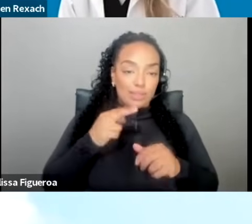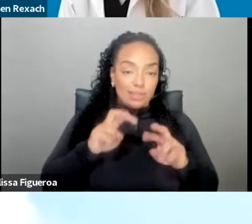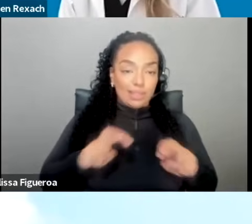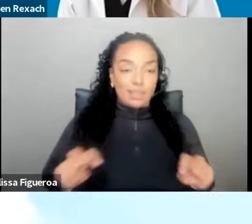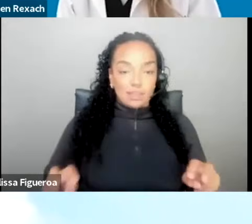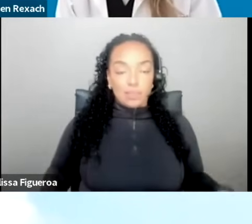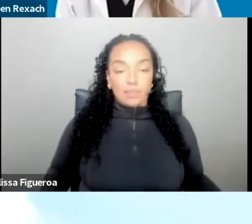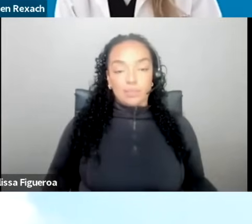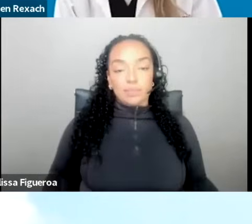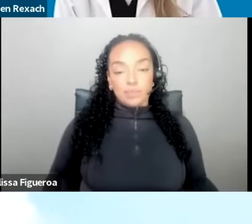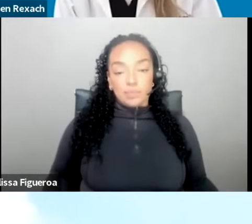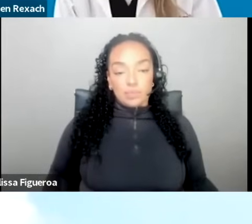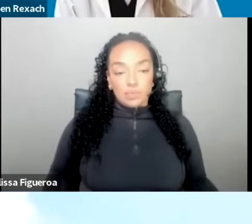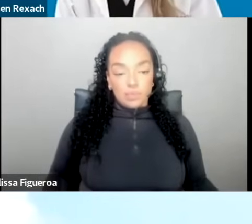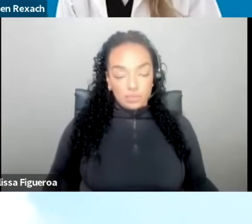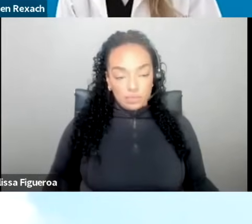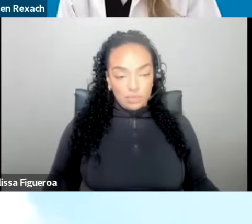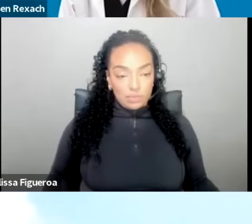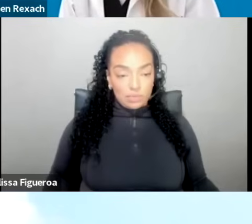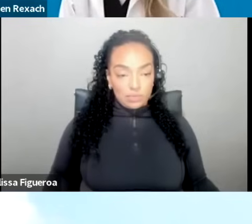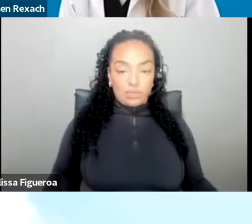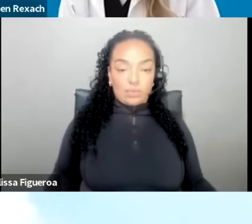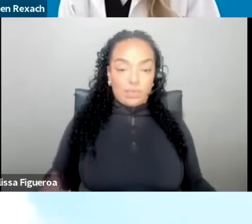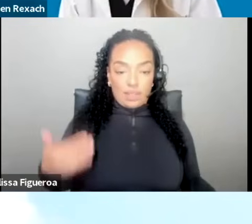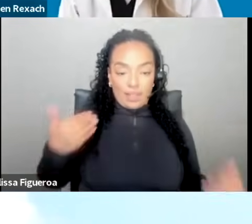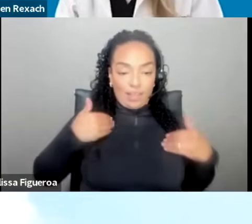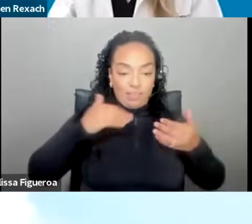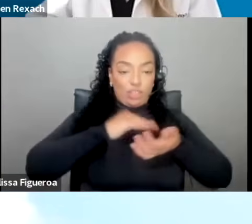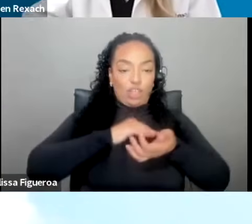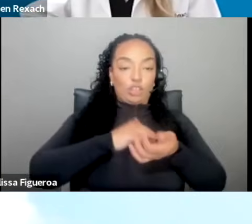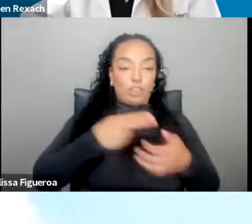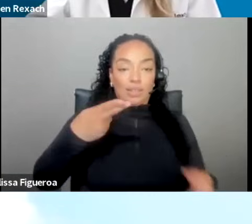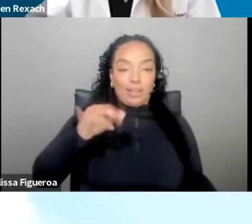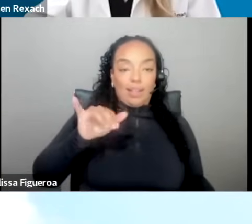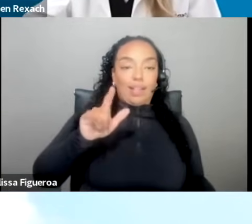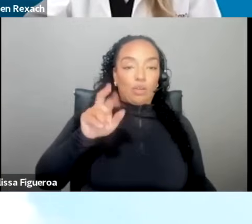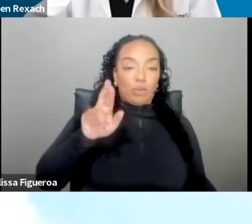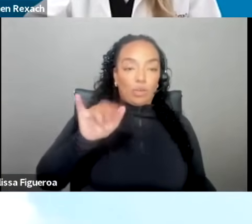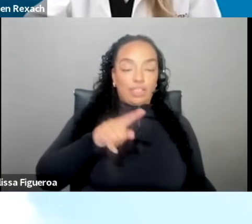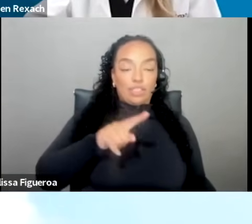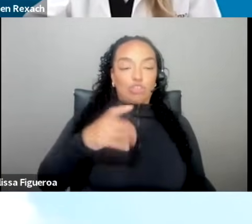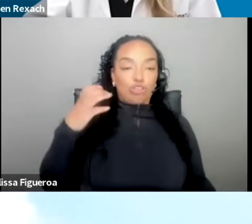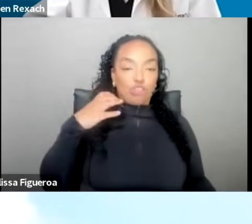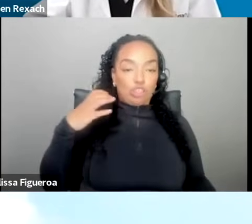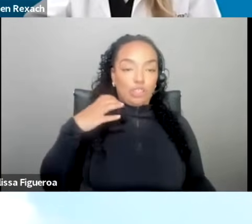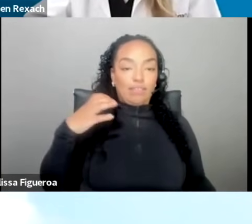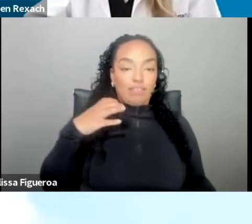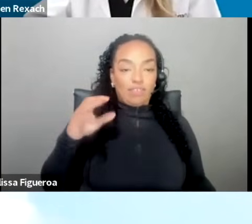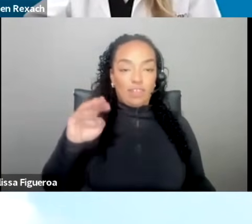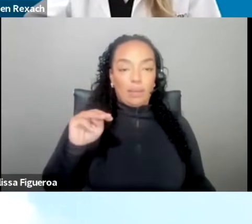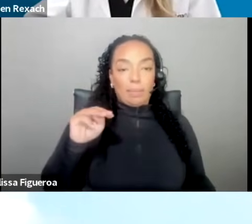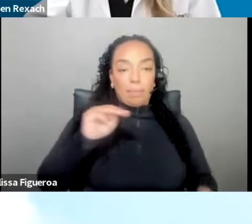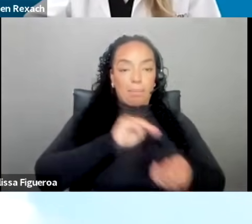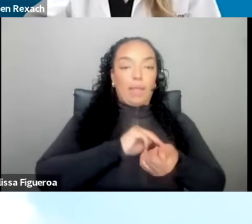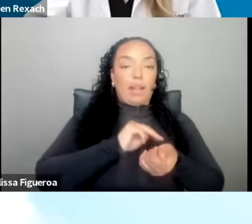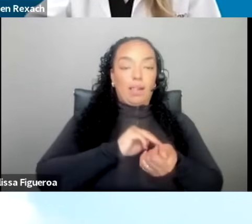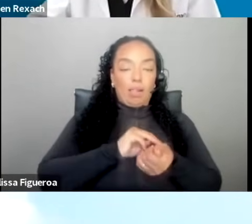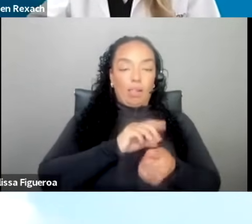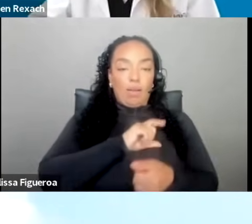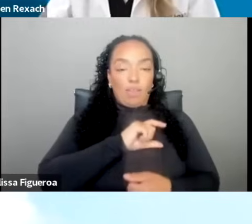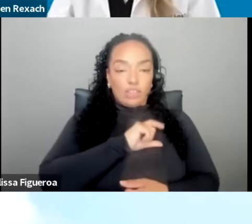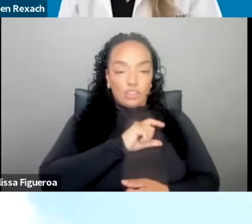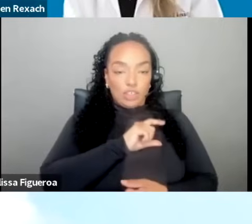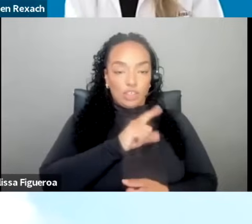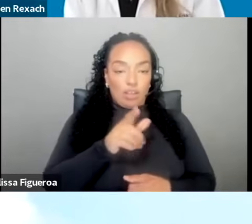Thank you. Great question. I should also note we do have Dr. Hillary Marston, the Chief Medical Officer for the FDA, on the line as well, should